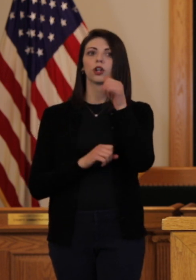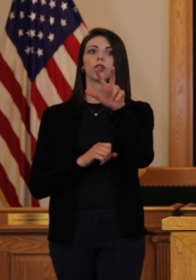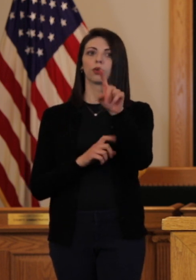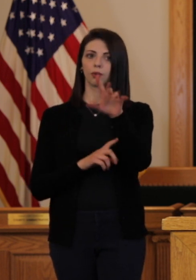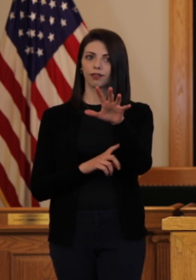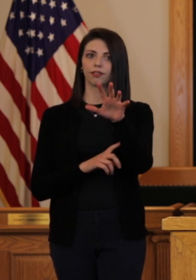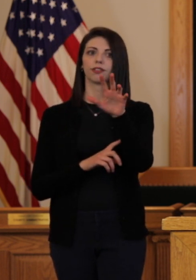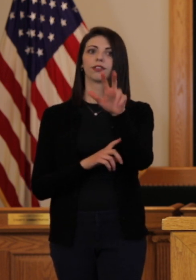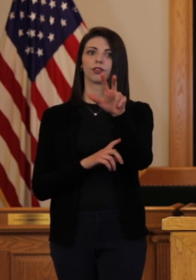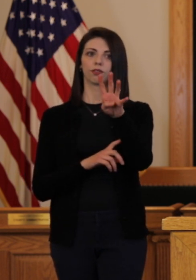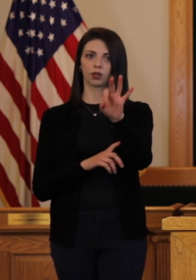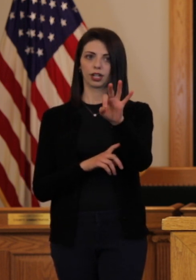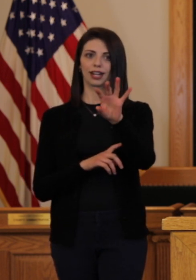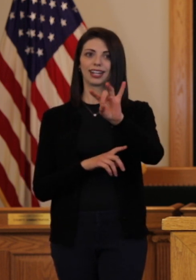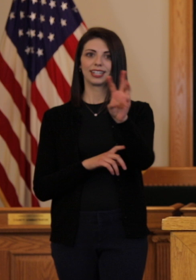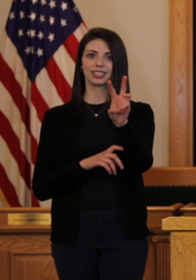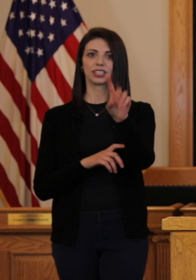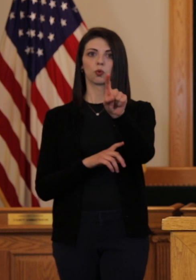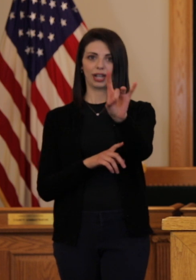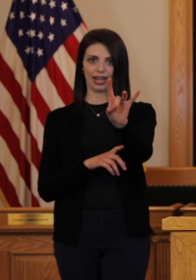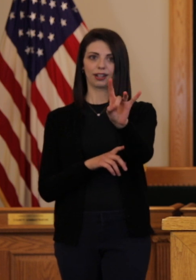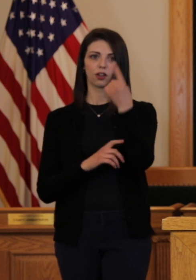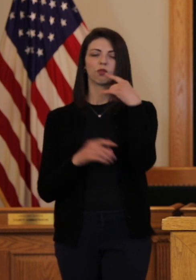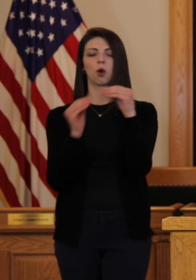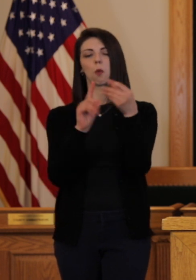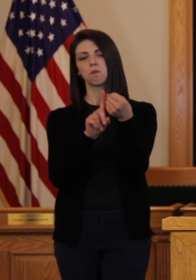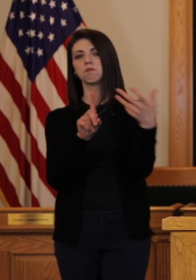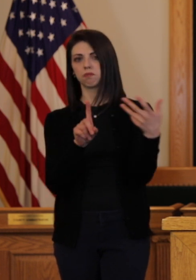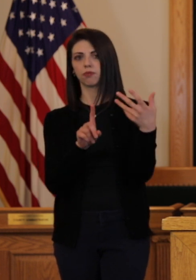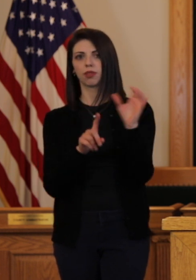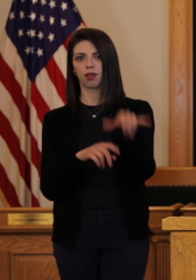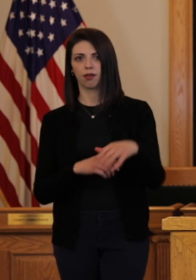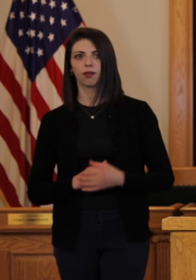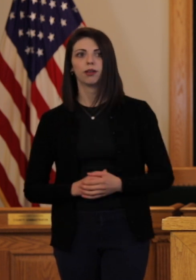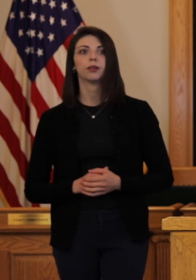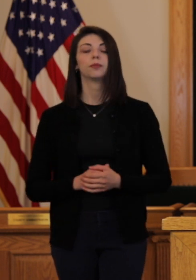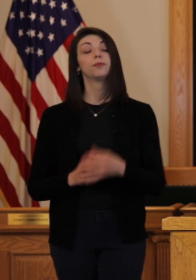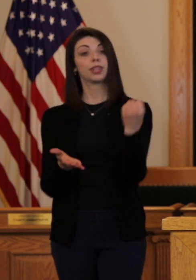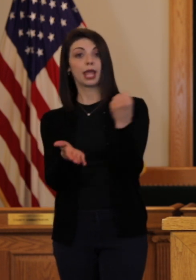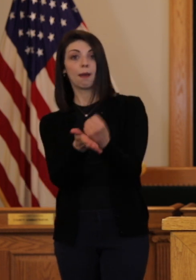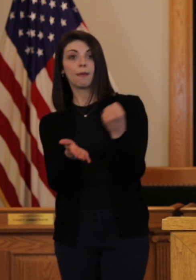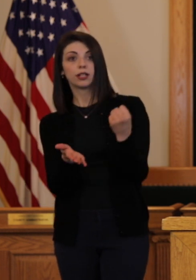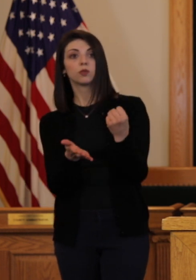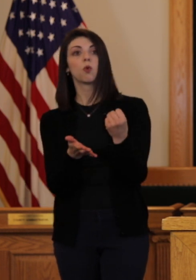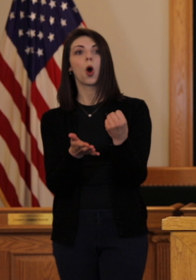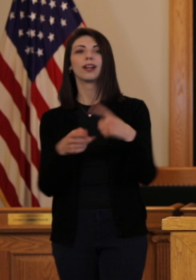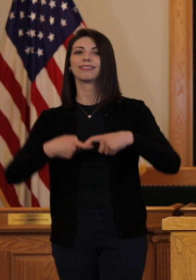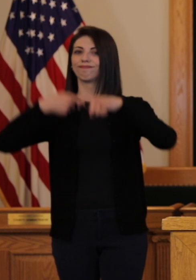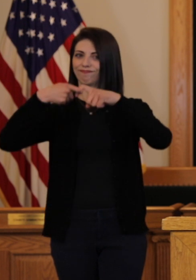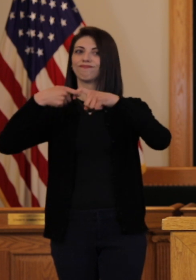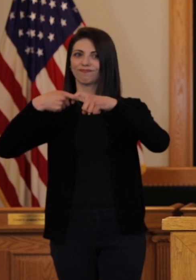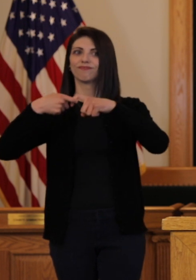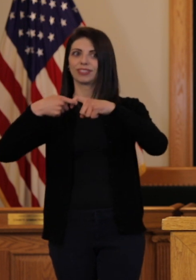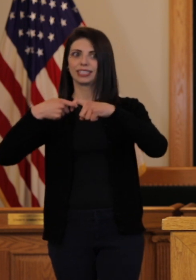315-349-8618 for more information. Passport services has been suspended indefinitely